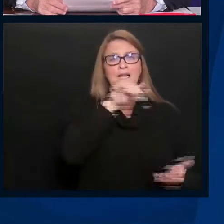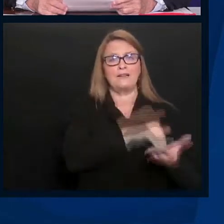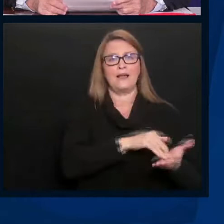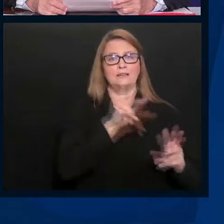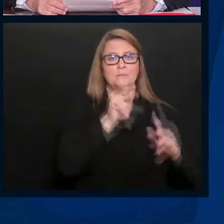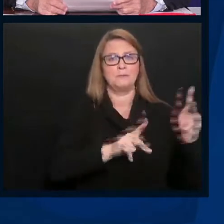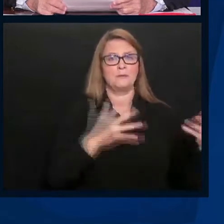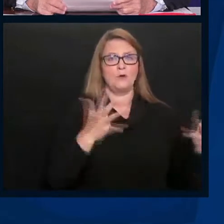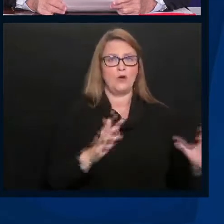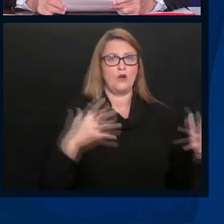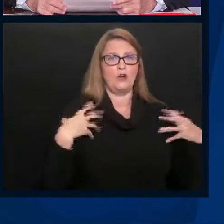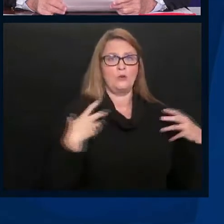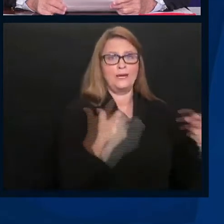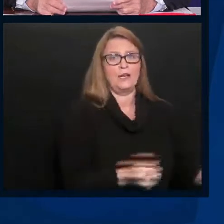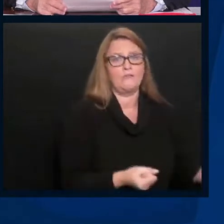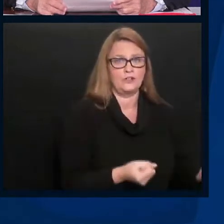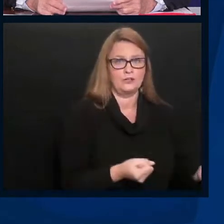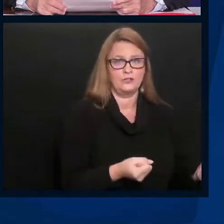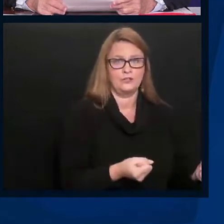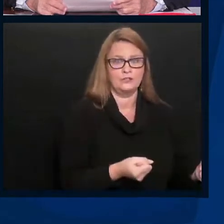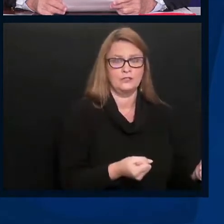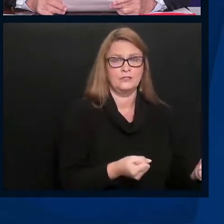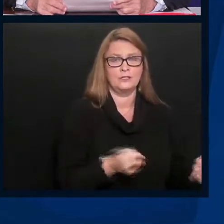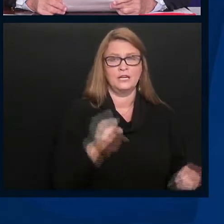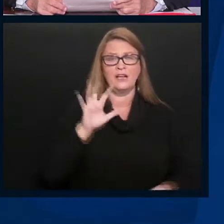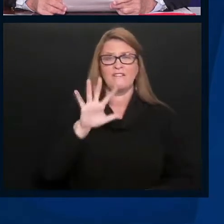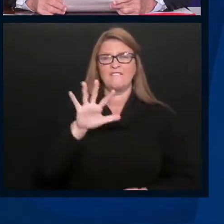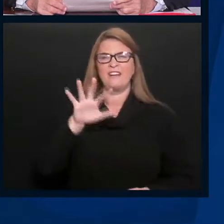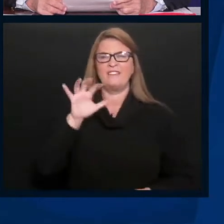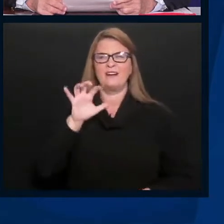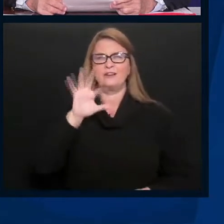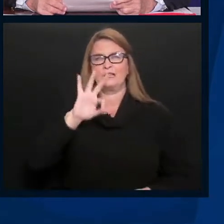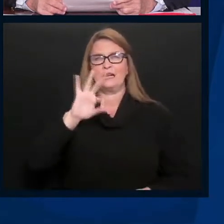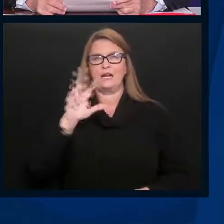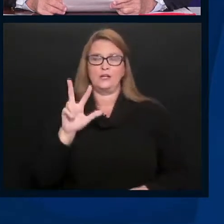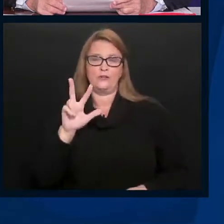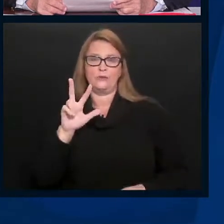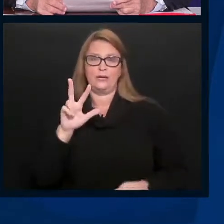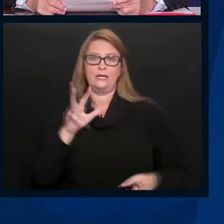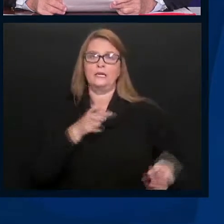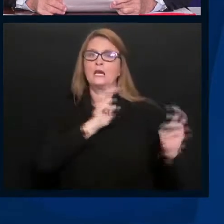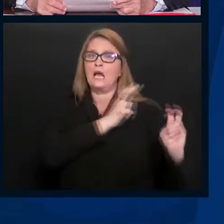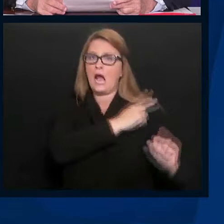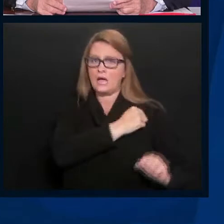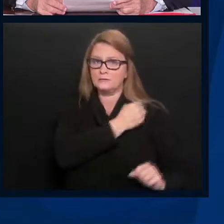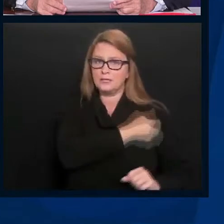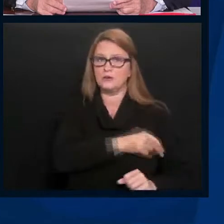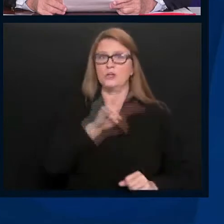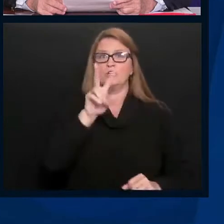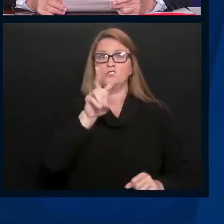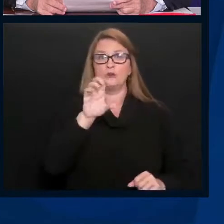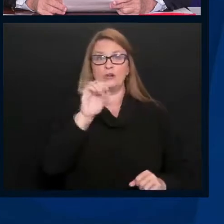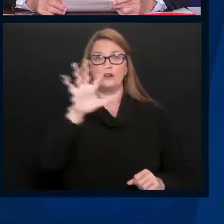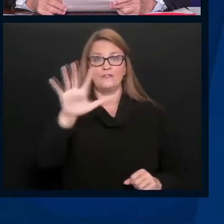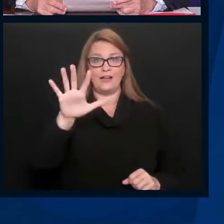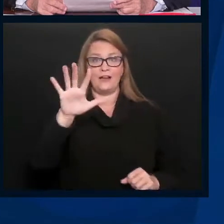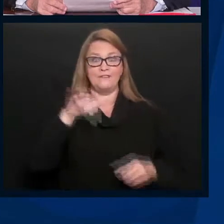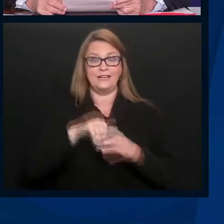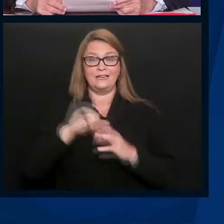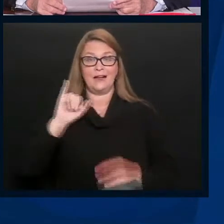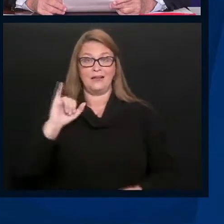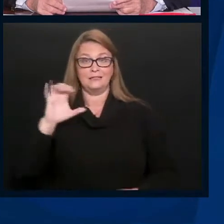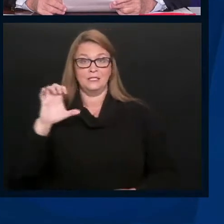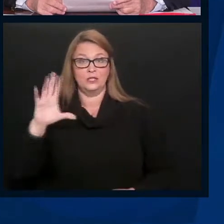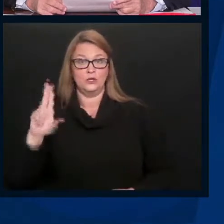recovered, got this and recovered. We have 593 that are hospitalized, 205 in the ICU units,